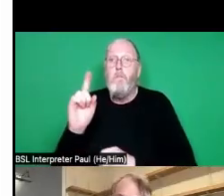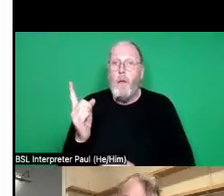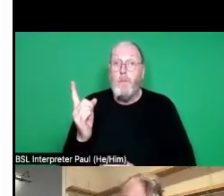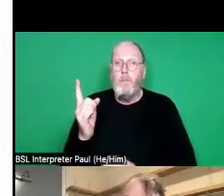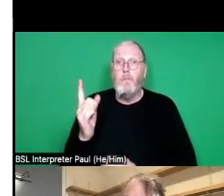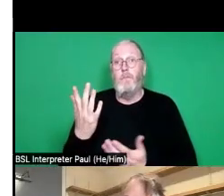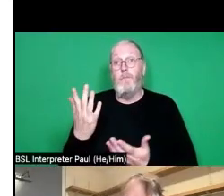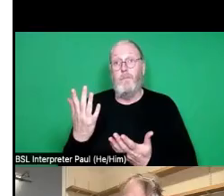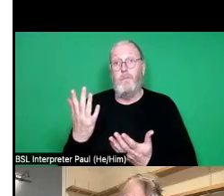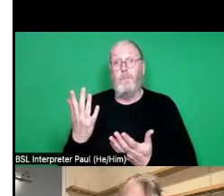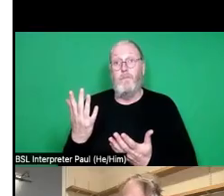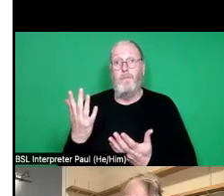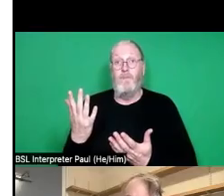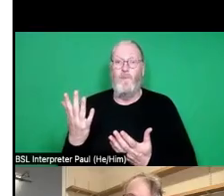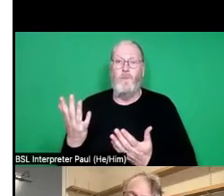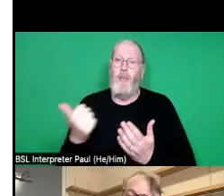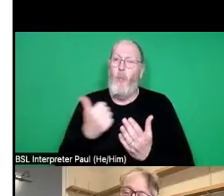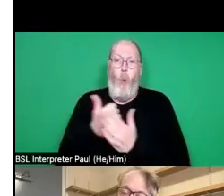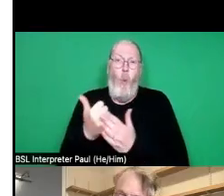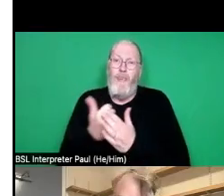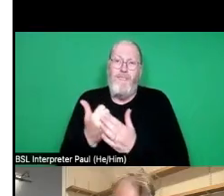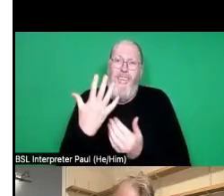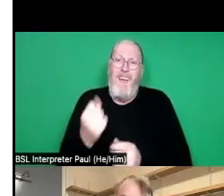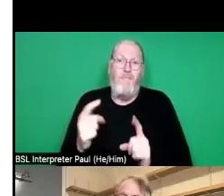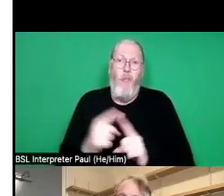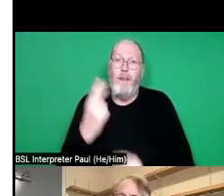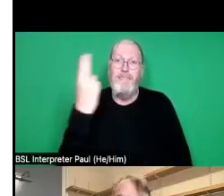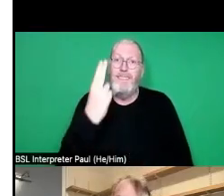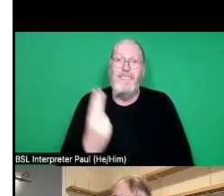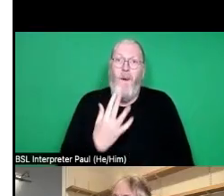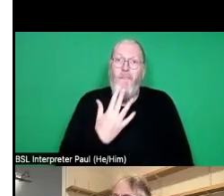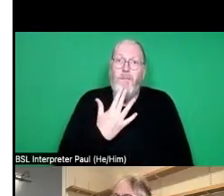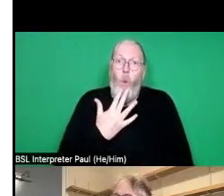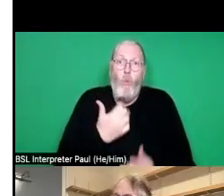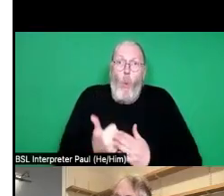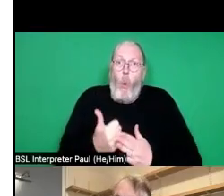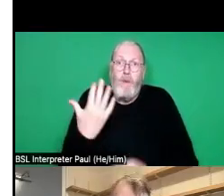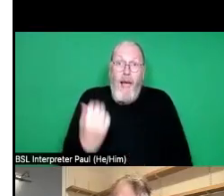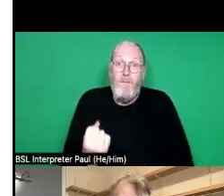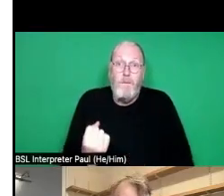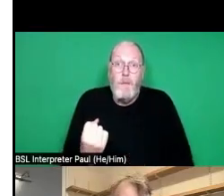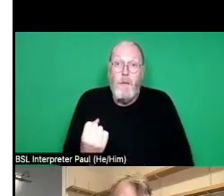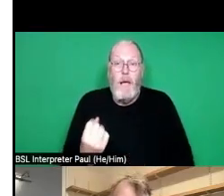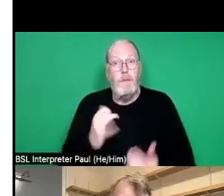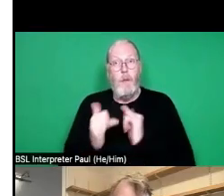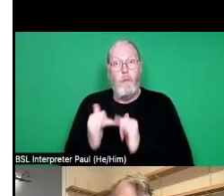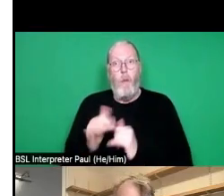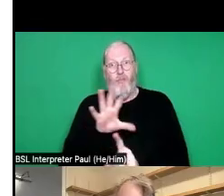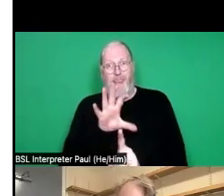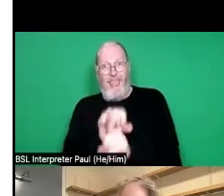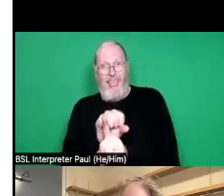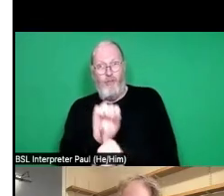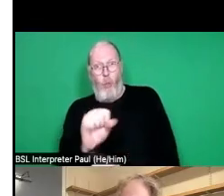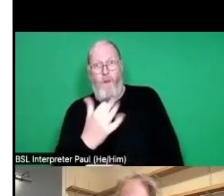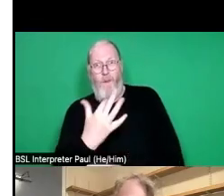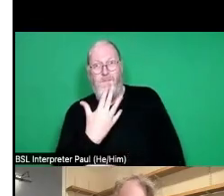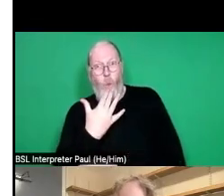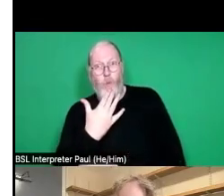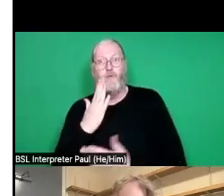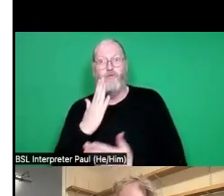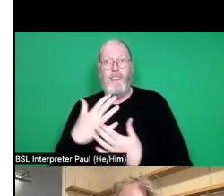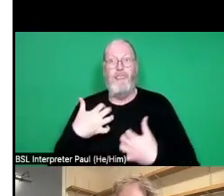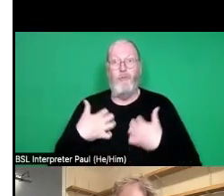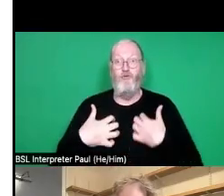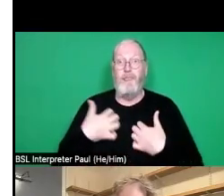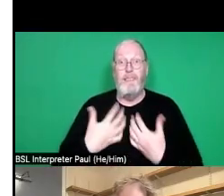could see as design faults. So simply discovering those in itself is revealing and quite interesting. And in the paper I